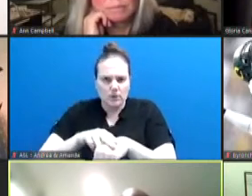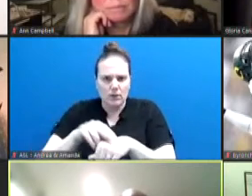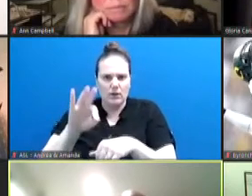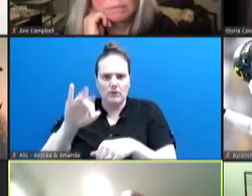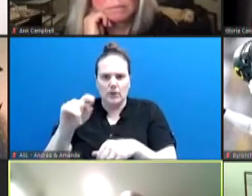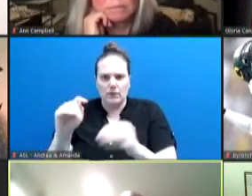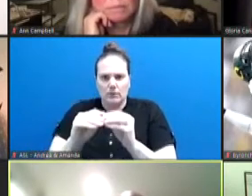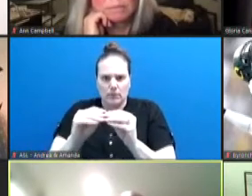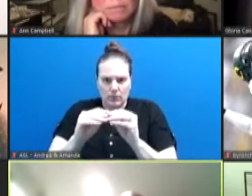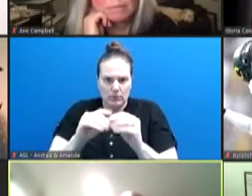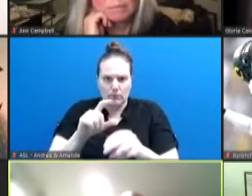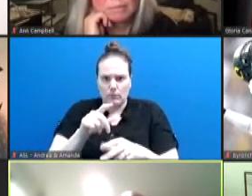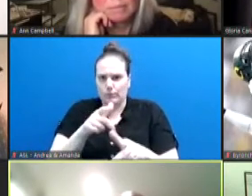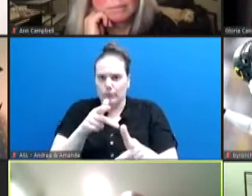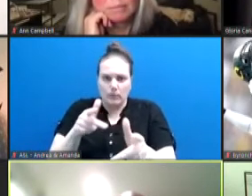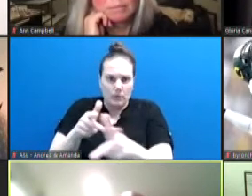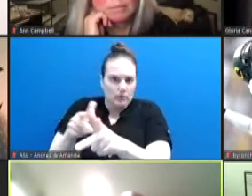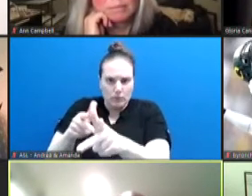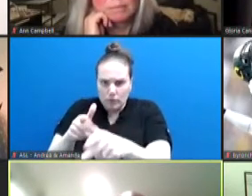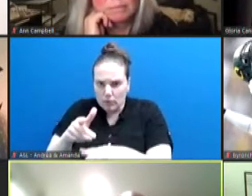uniform.